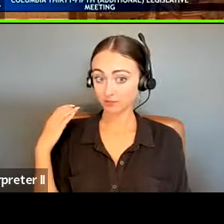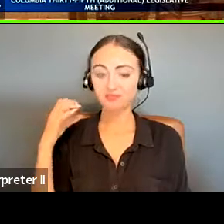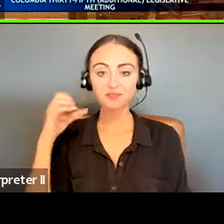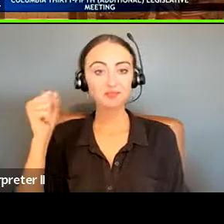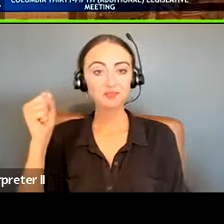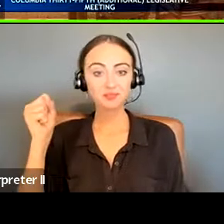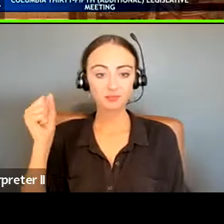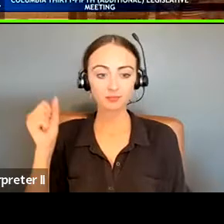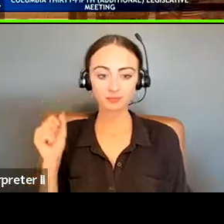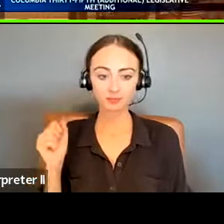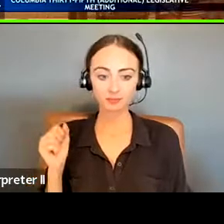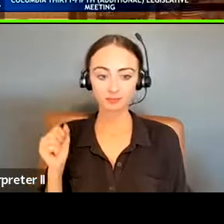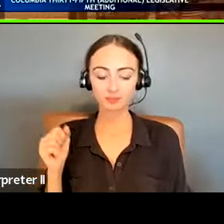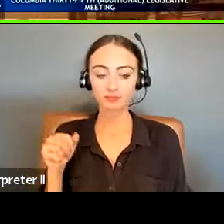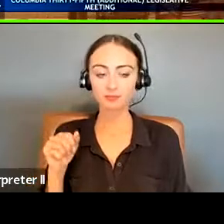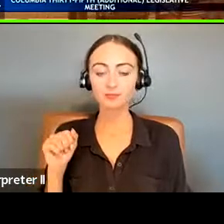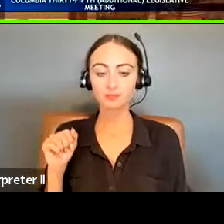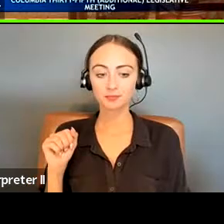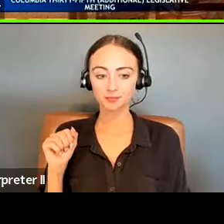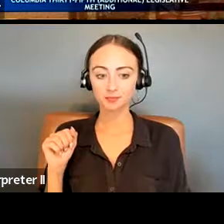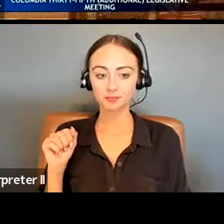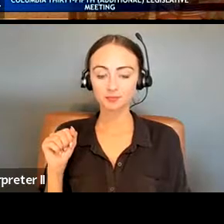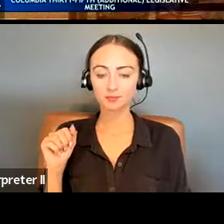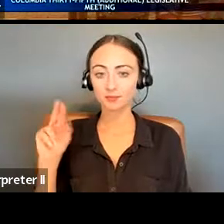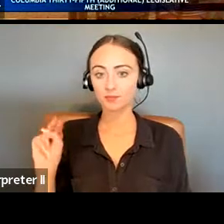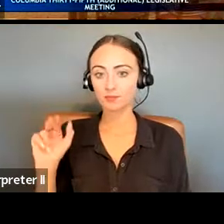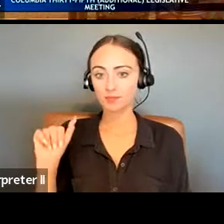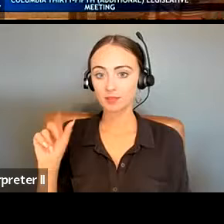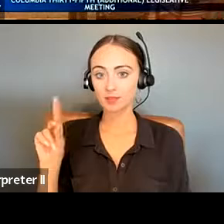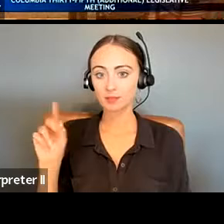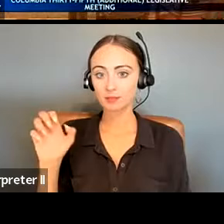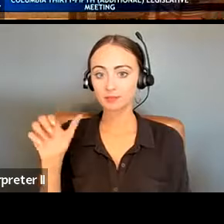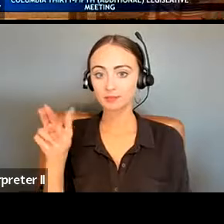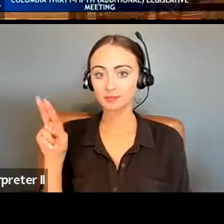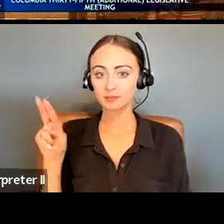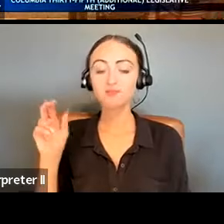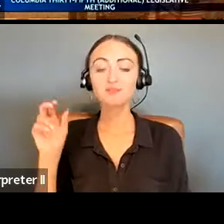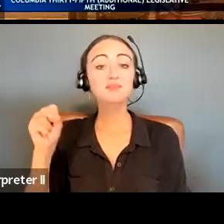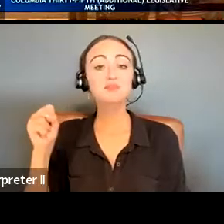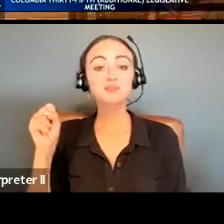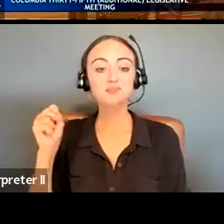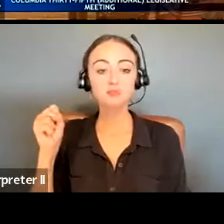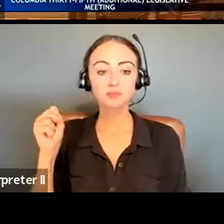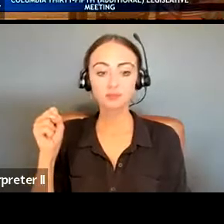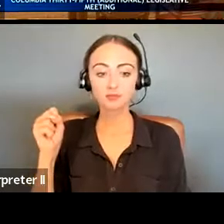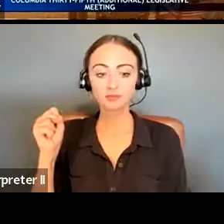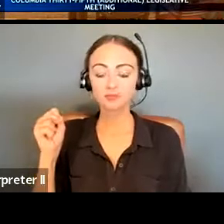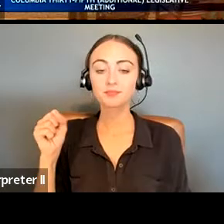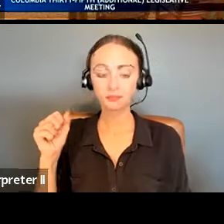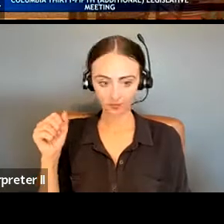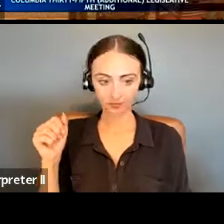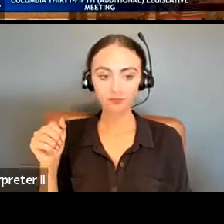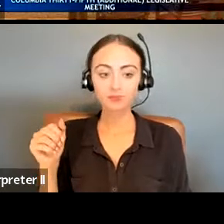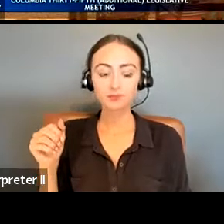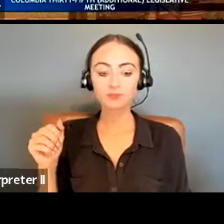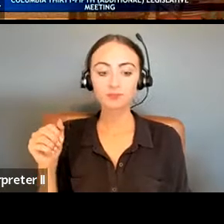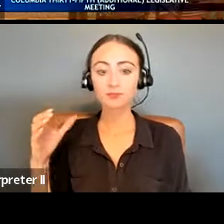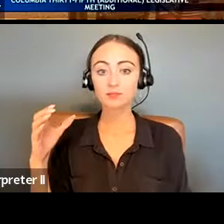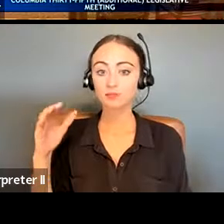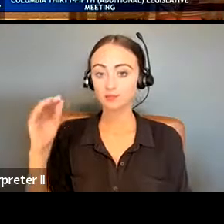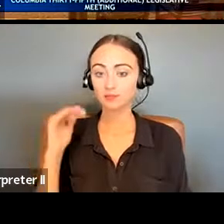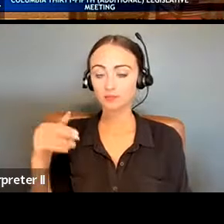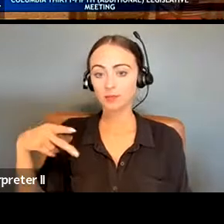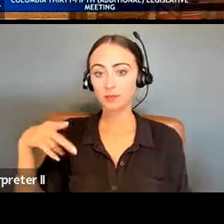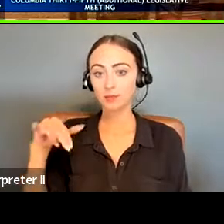Yes. Chairman Mendelson votes yes. Councilmember Nadeau? Yes. Councilmember Nadeau votes yes, and Councilmember